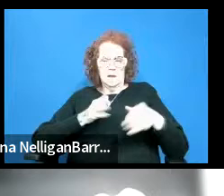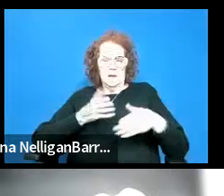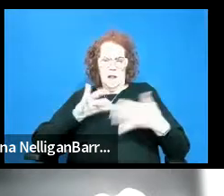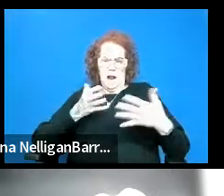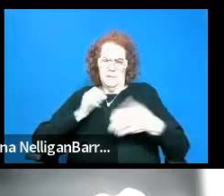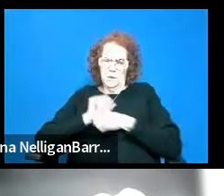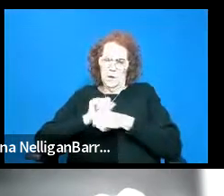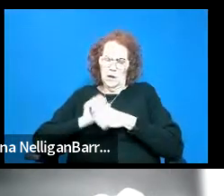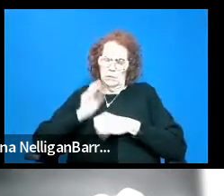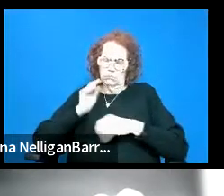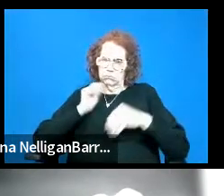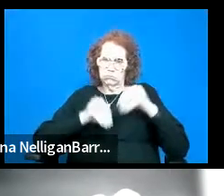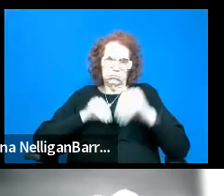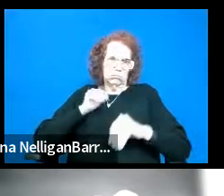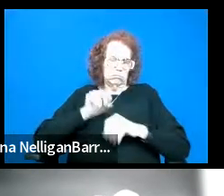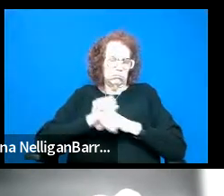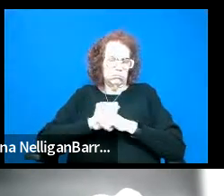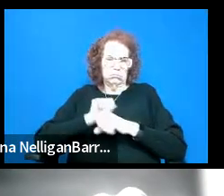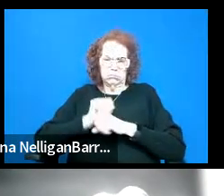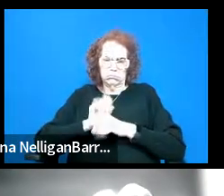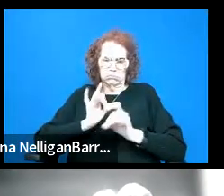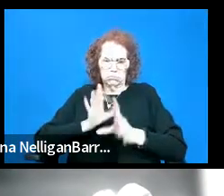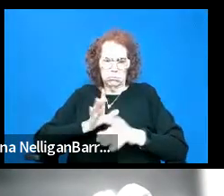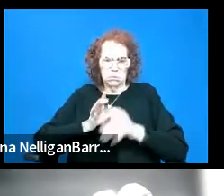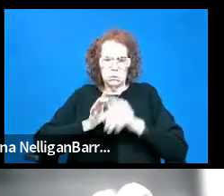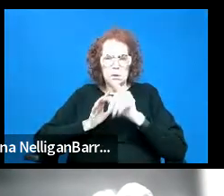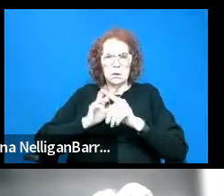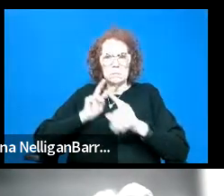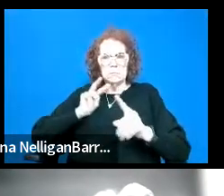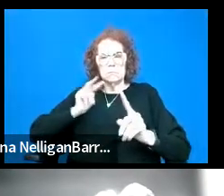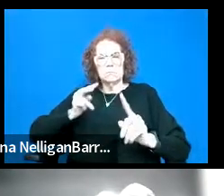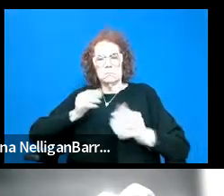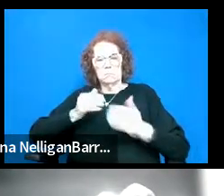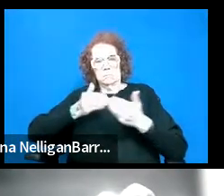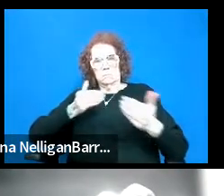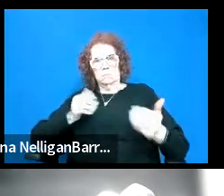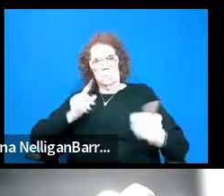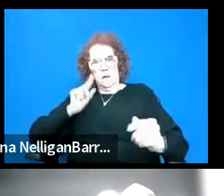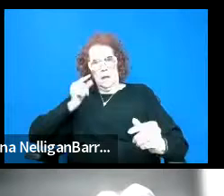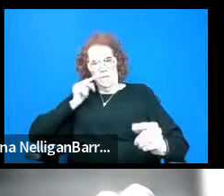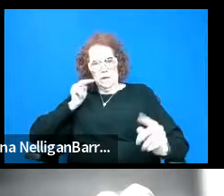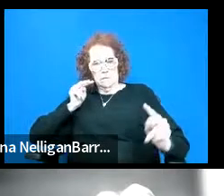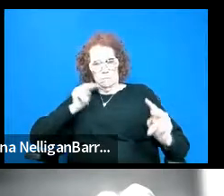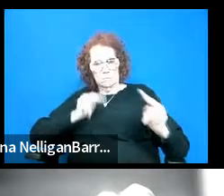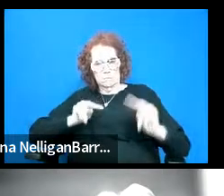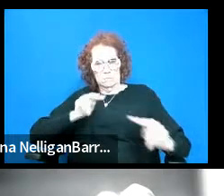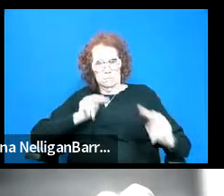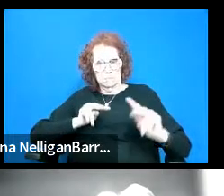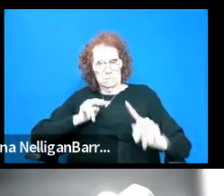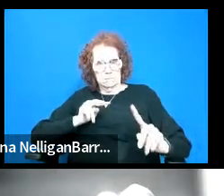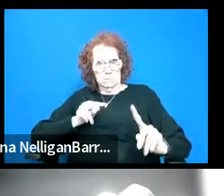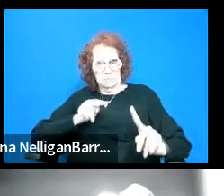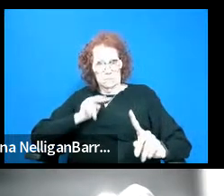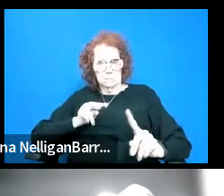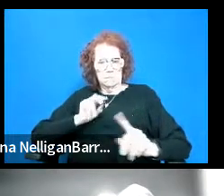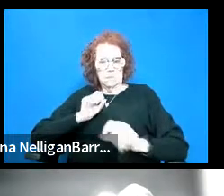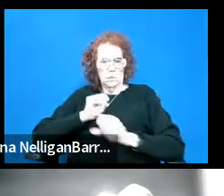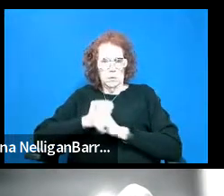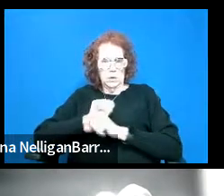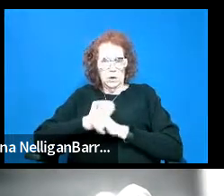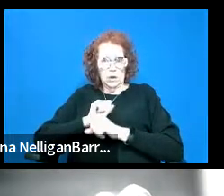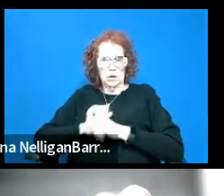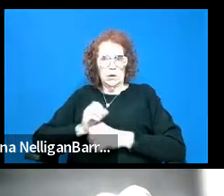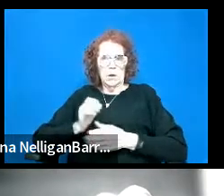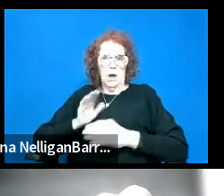we separate it, it's obviously operated by a board of directors. So at that point is the only governance that